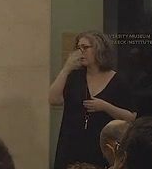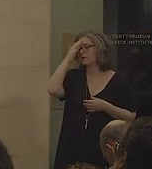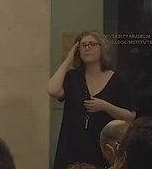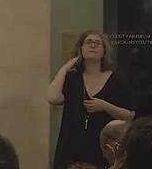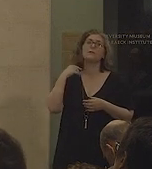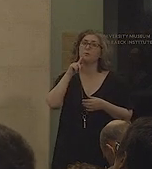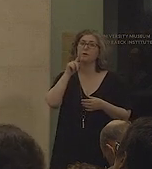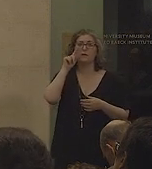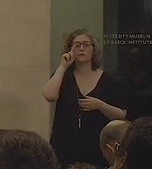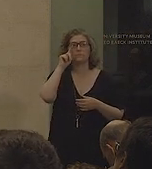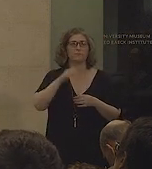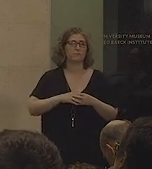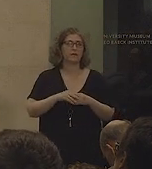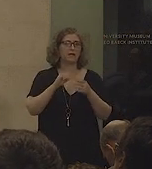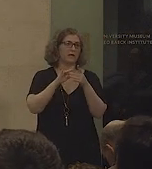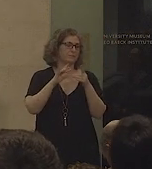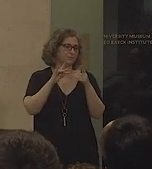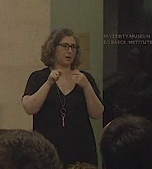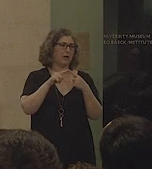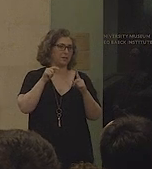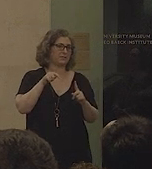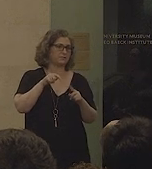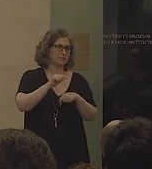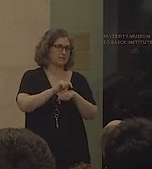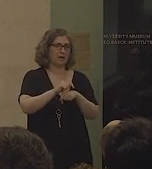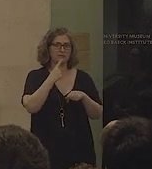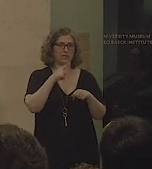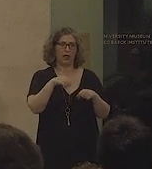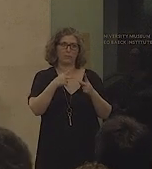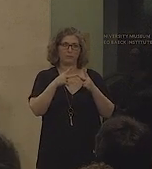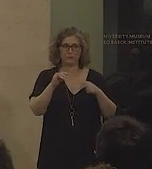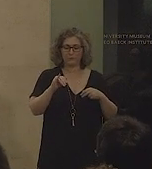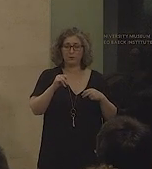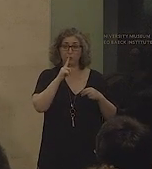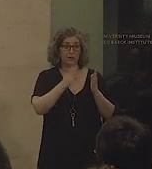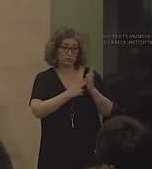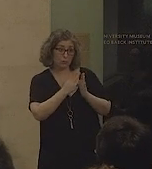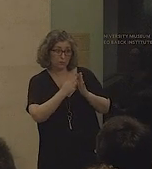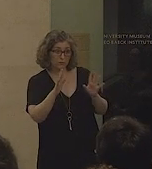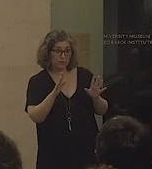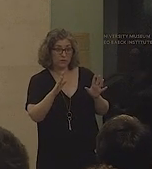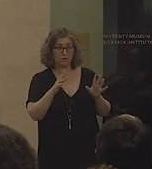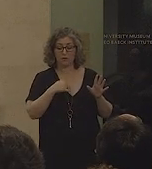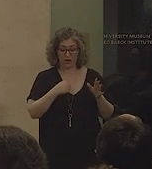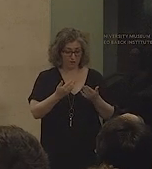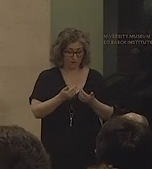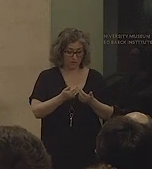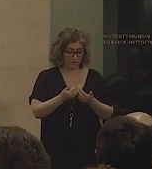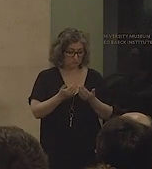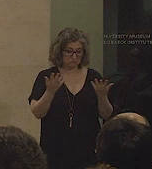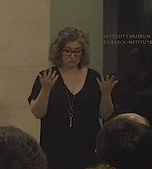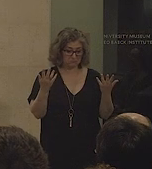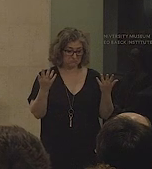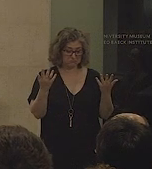is, and I spoke in their temple about this, so it's not like I haven't said this in other settings. The truth is, I've lost my